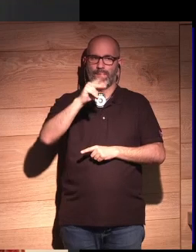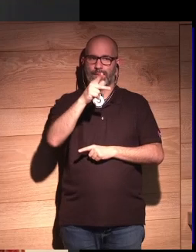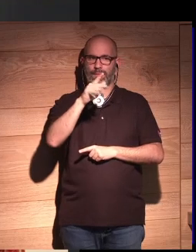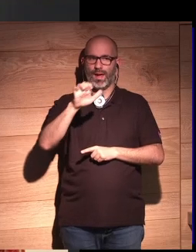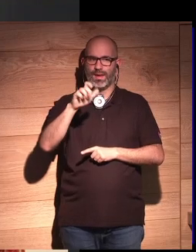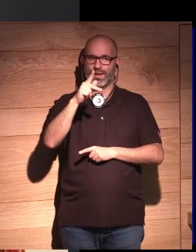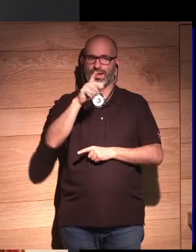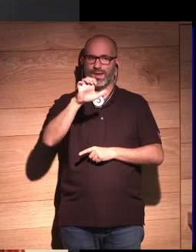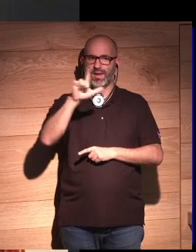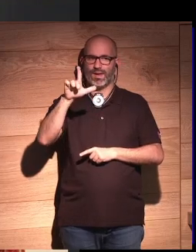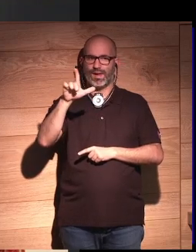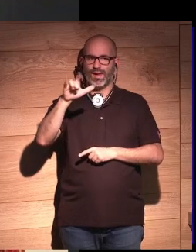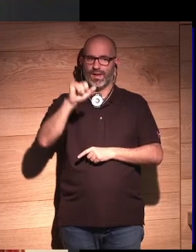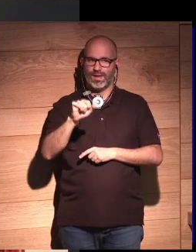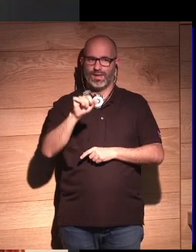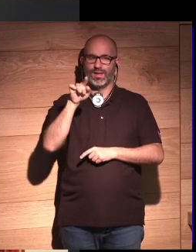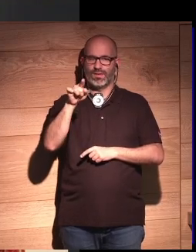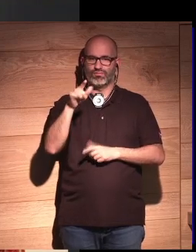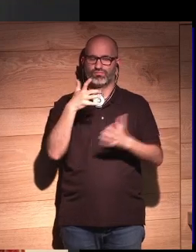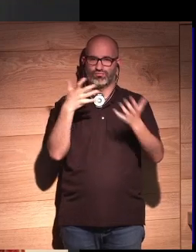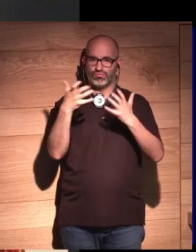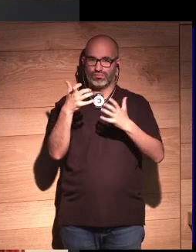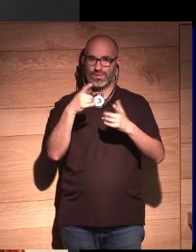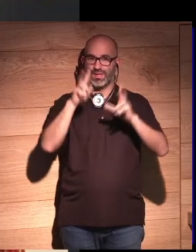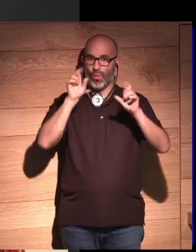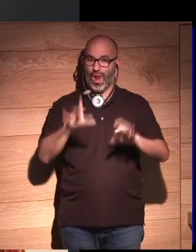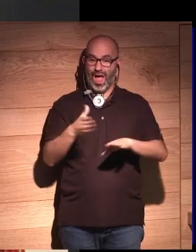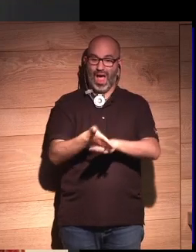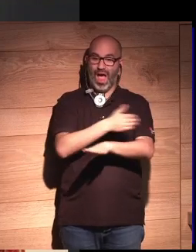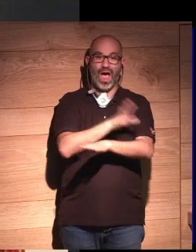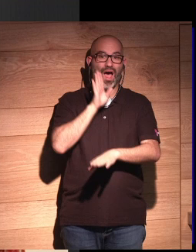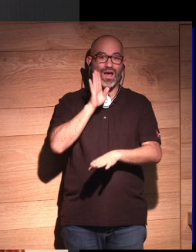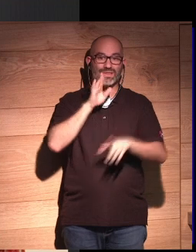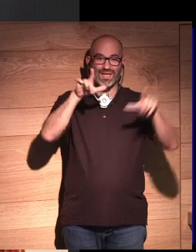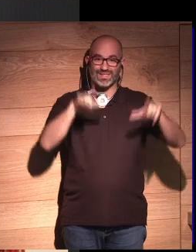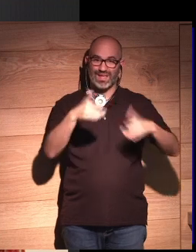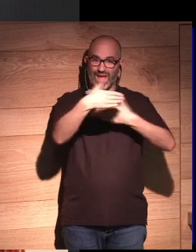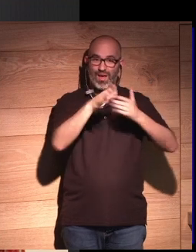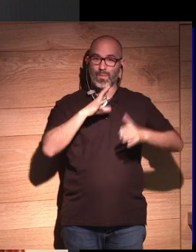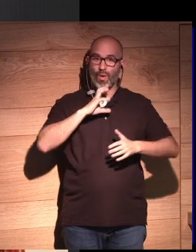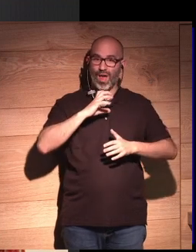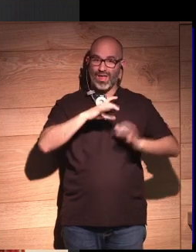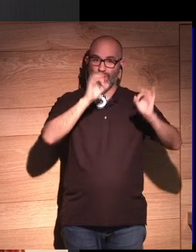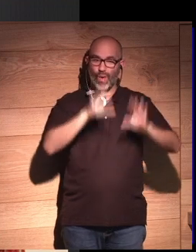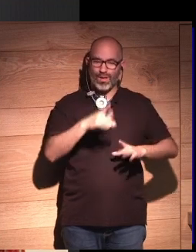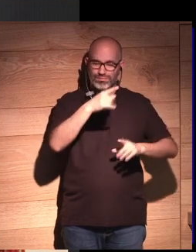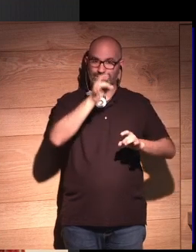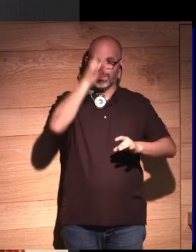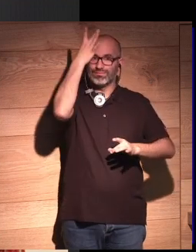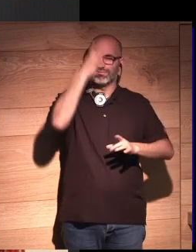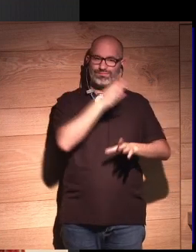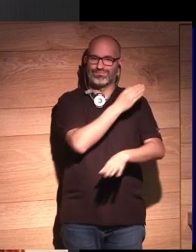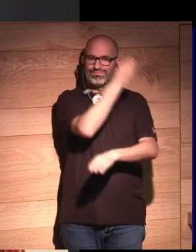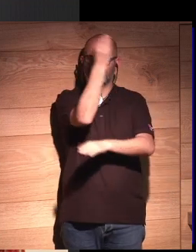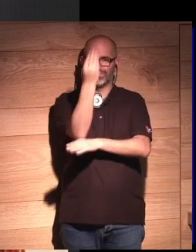Lounge. And Marina Zerkow is a digital artist who makes generative works. They're